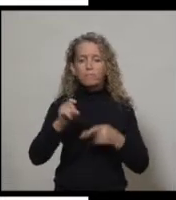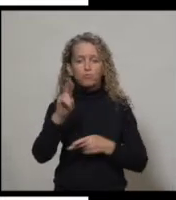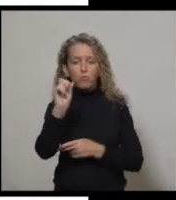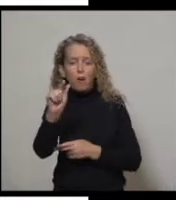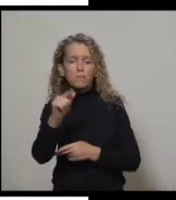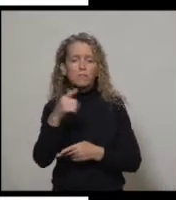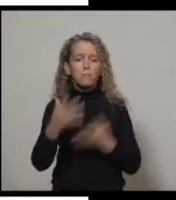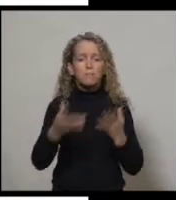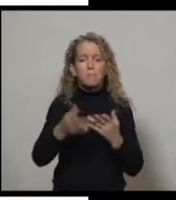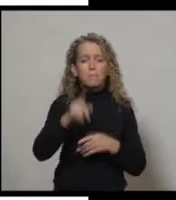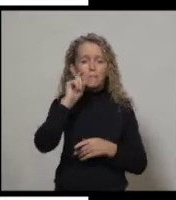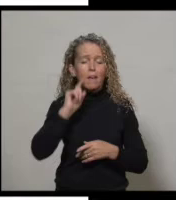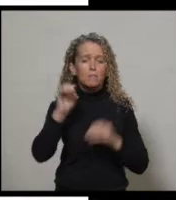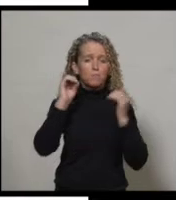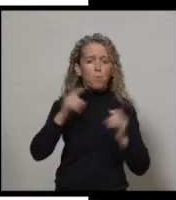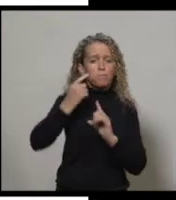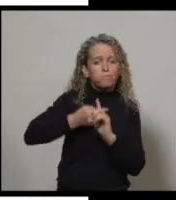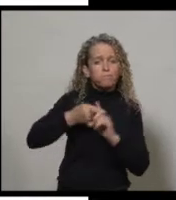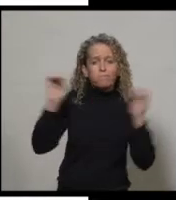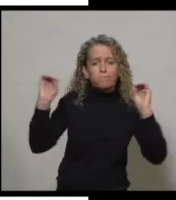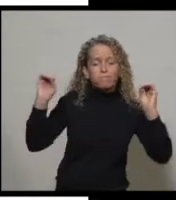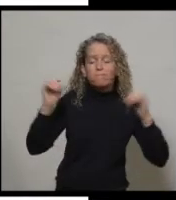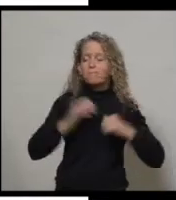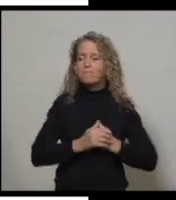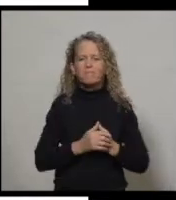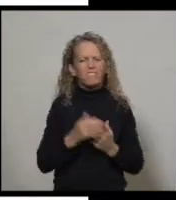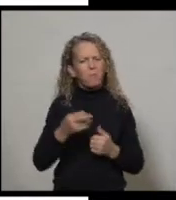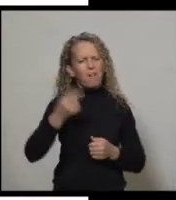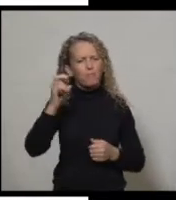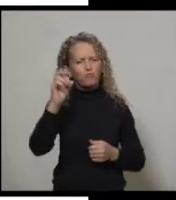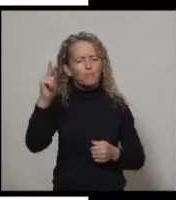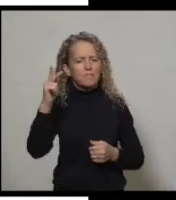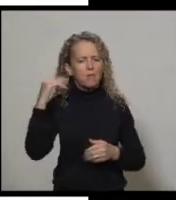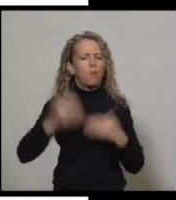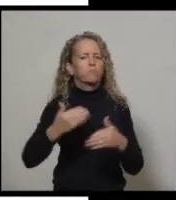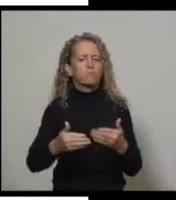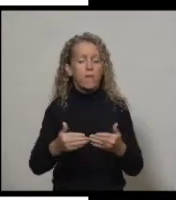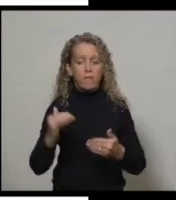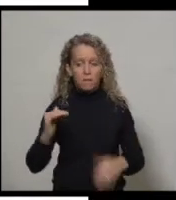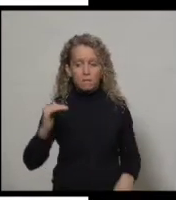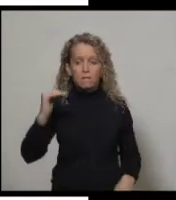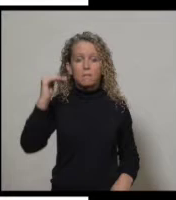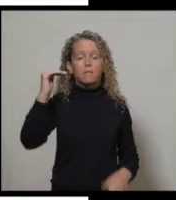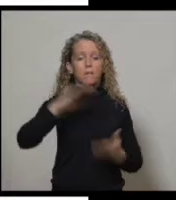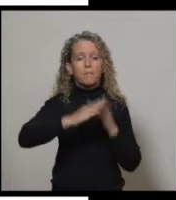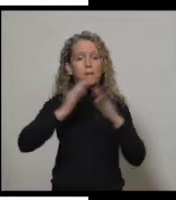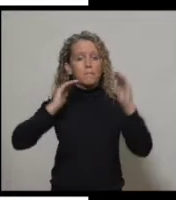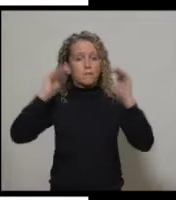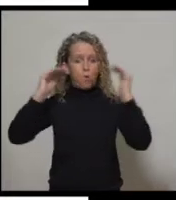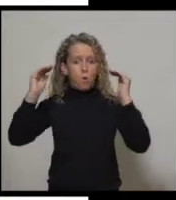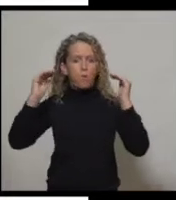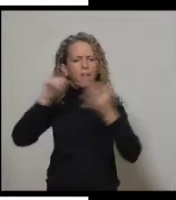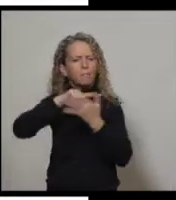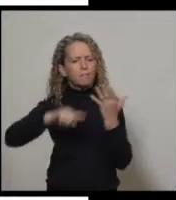sex and different high risk behaviors such as those. And then into adulthood, we tend to see those diseases that I mentioned show up.